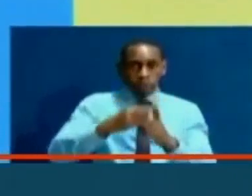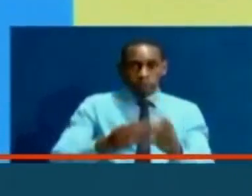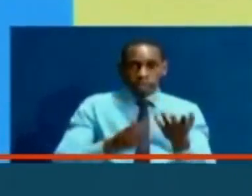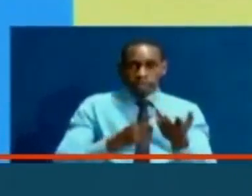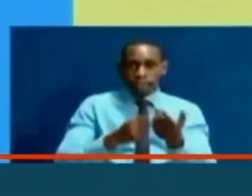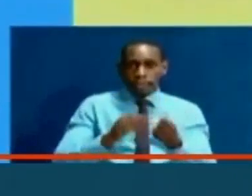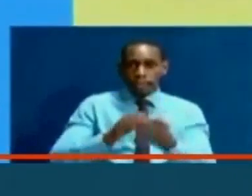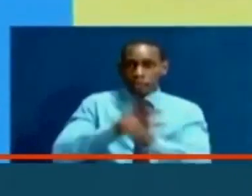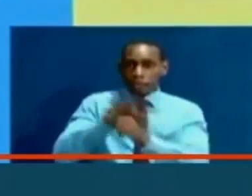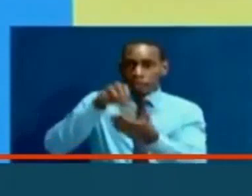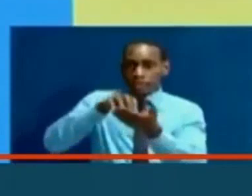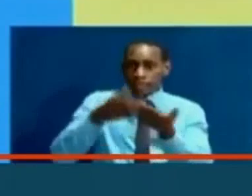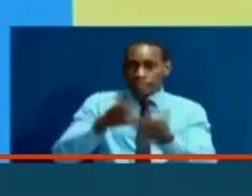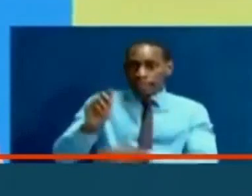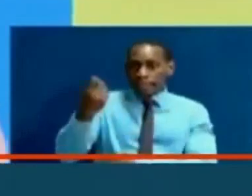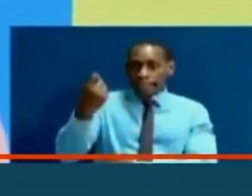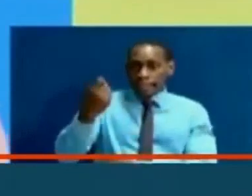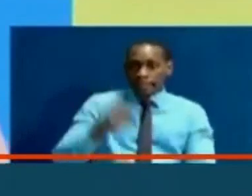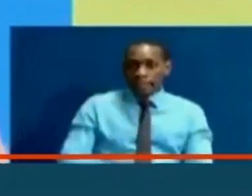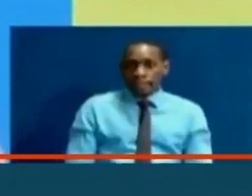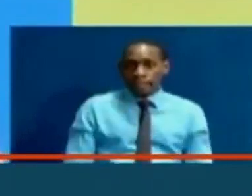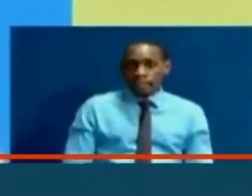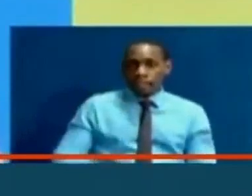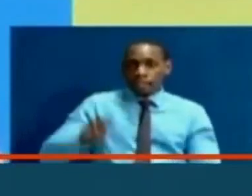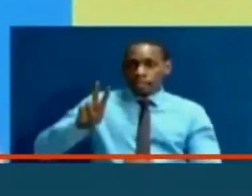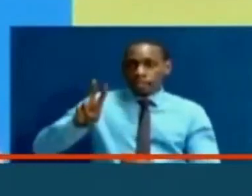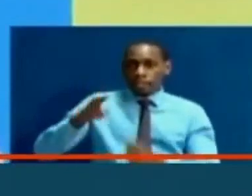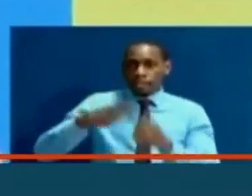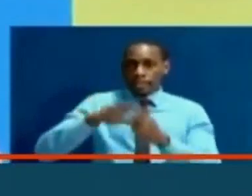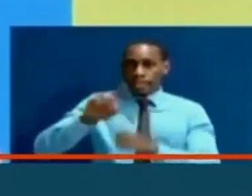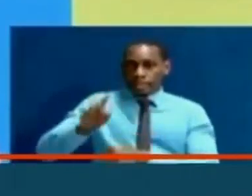the number of positive cases in the country to